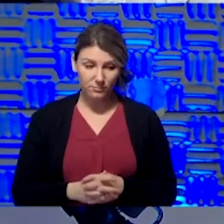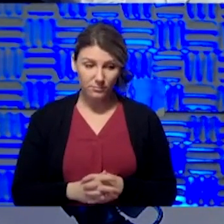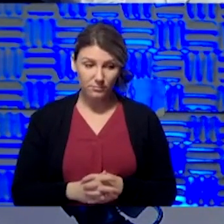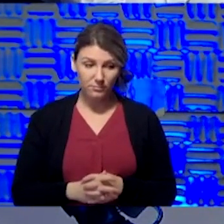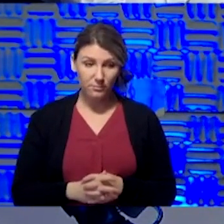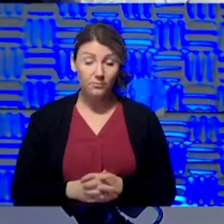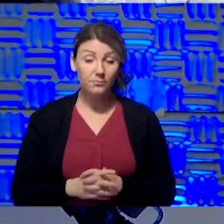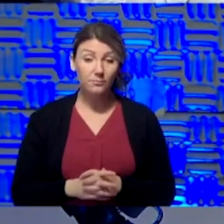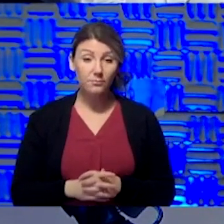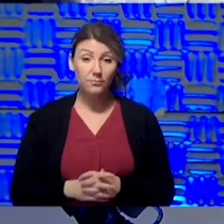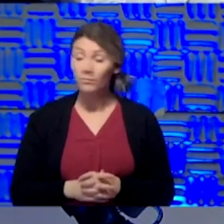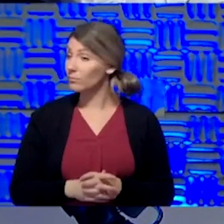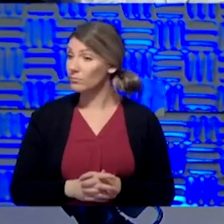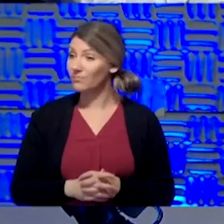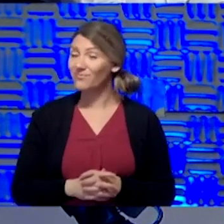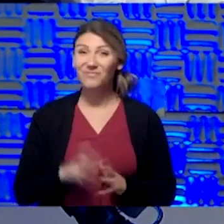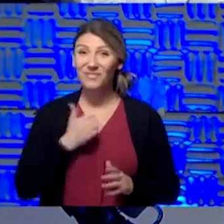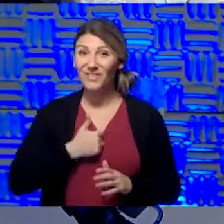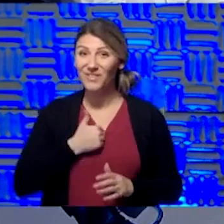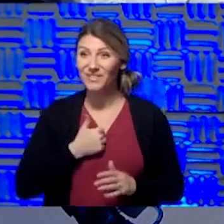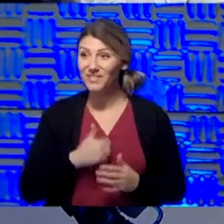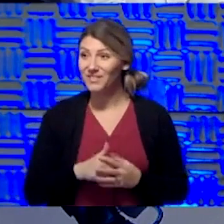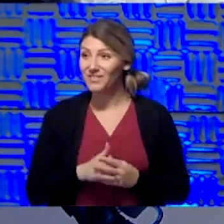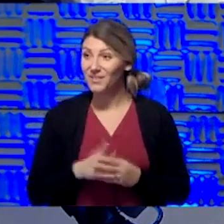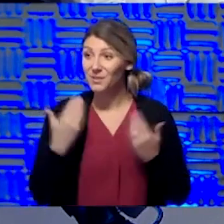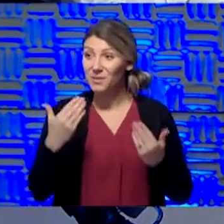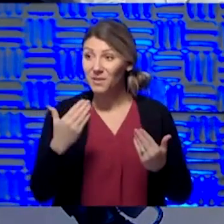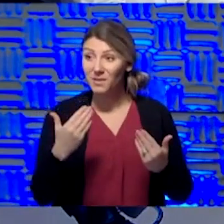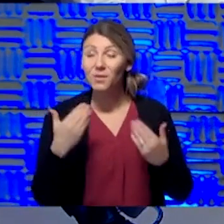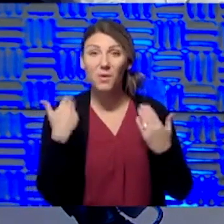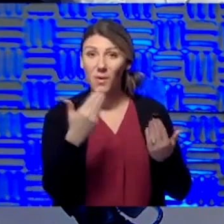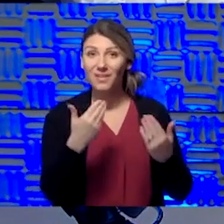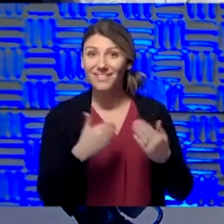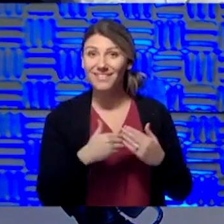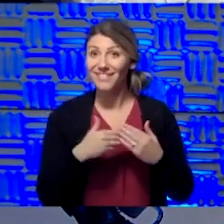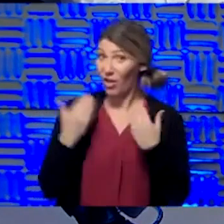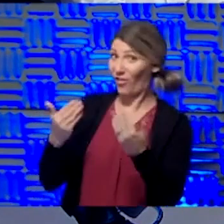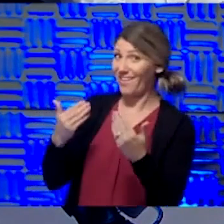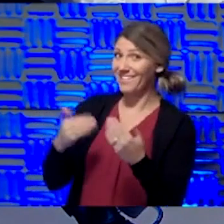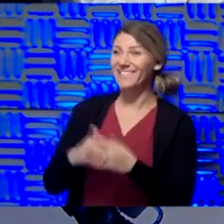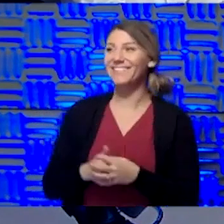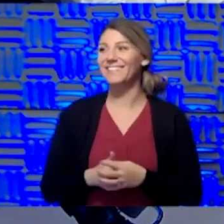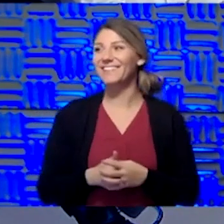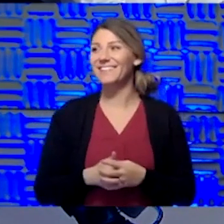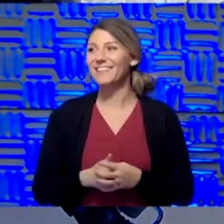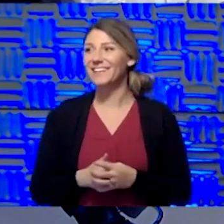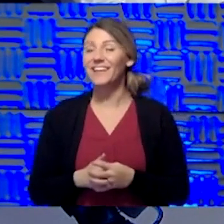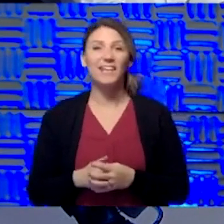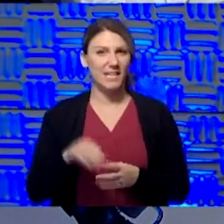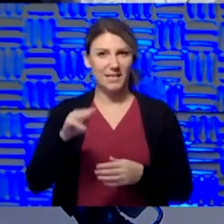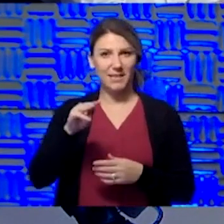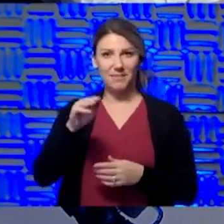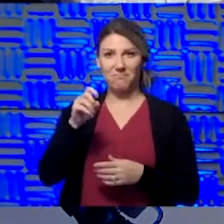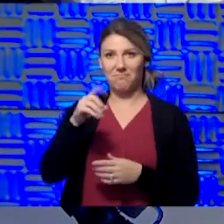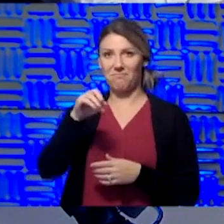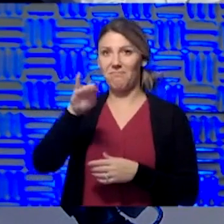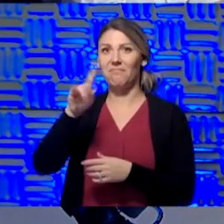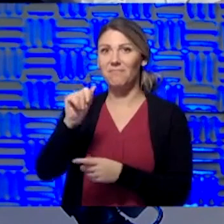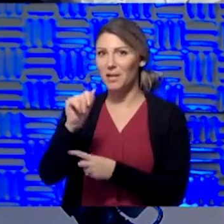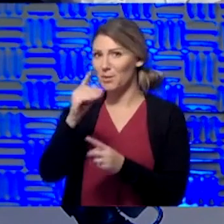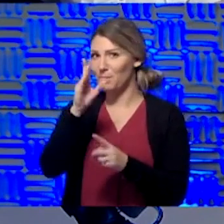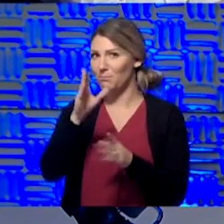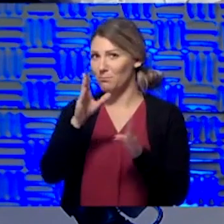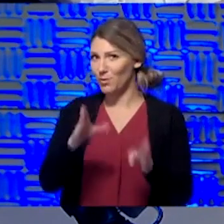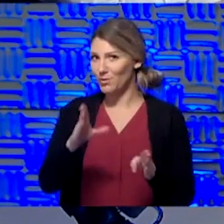I wonder. Hi. Sorry, you can go first. No, please go ahead. Well, go ahead. We'll let the media person go. That's fine. Tell me your